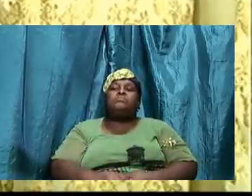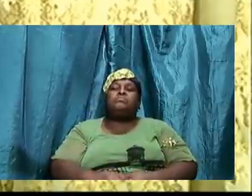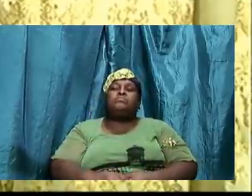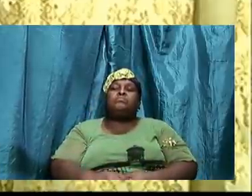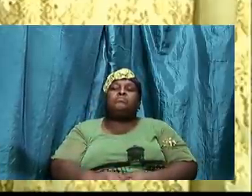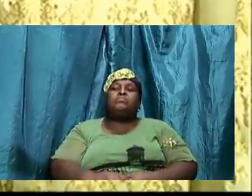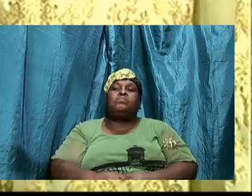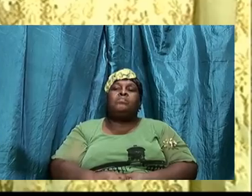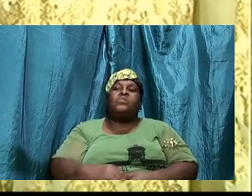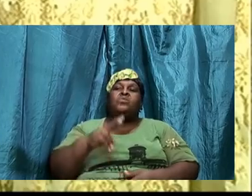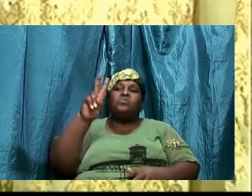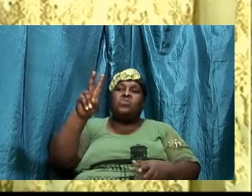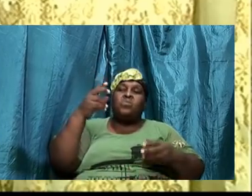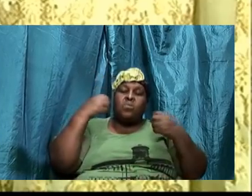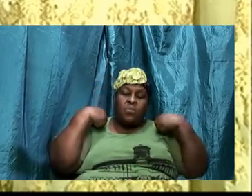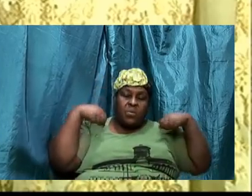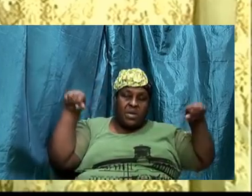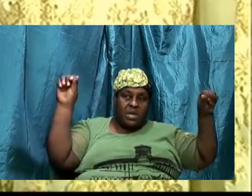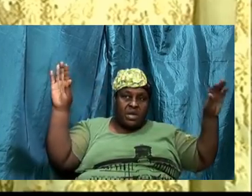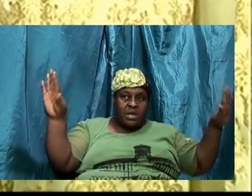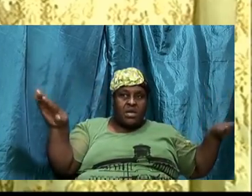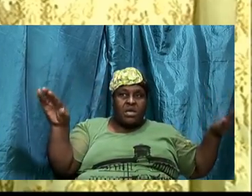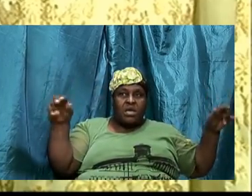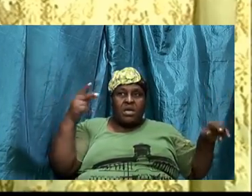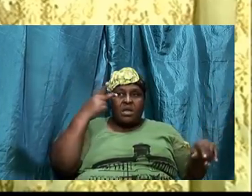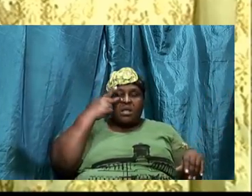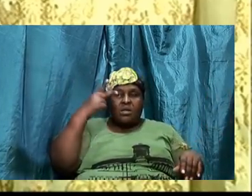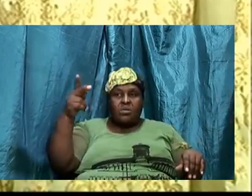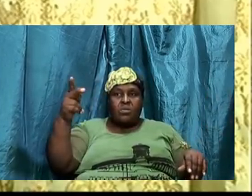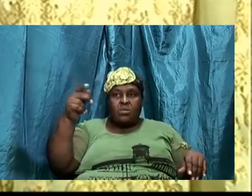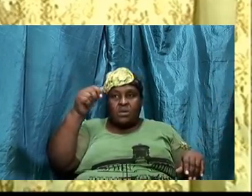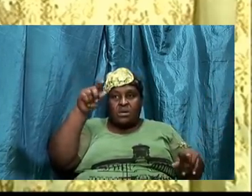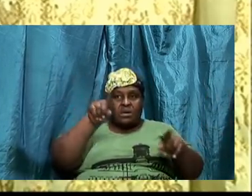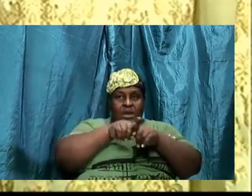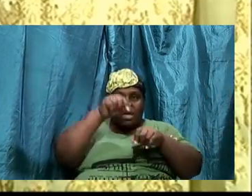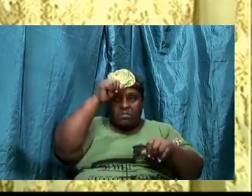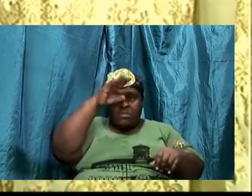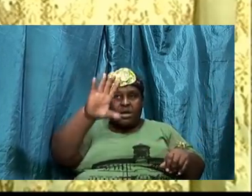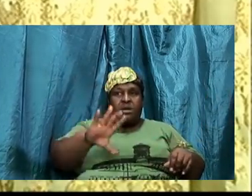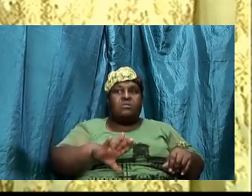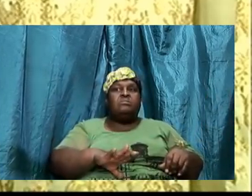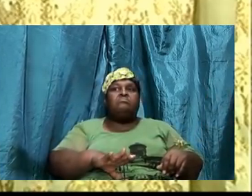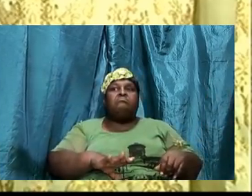So they are double-winged and they look like, they have features like a man.